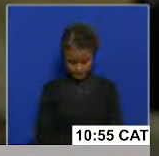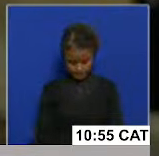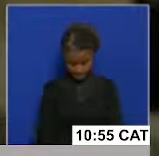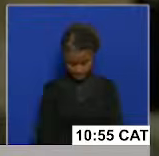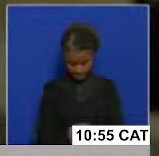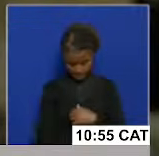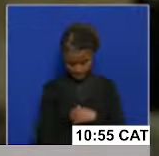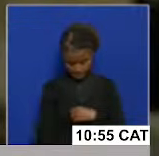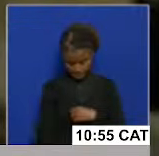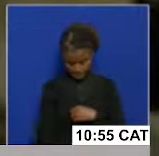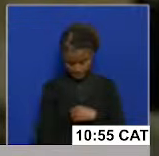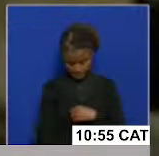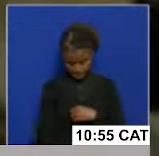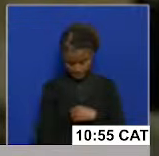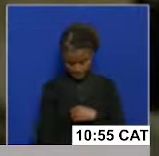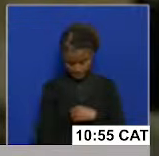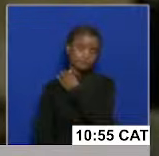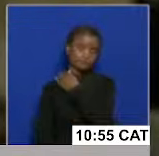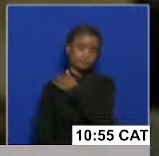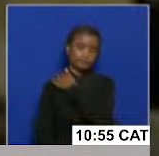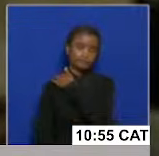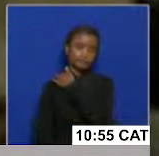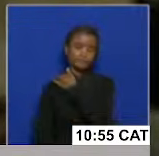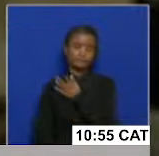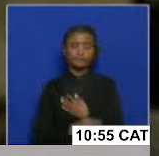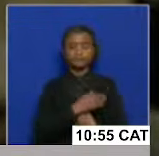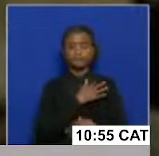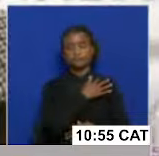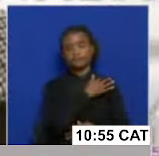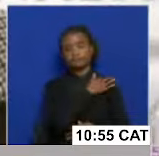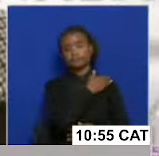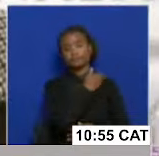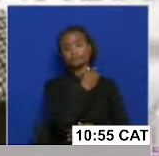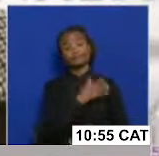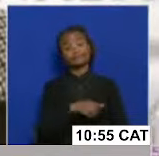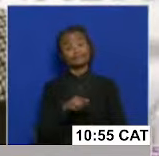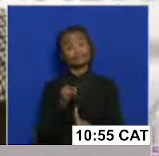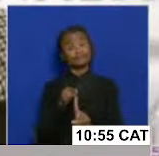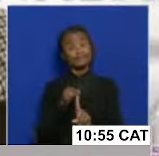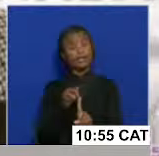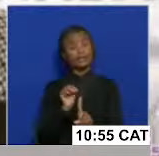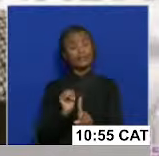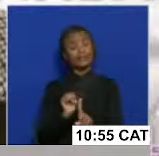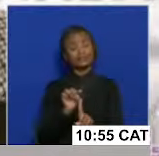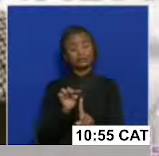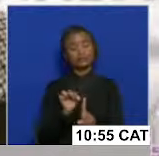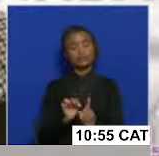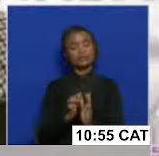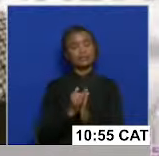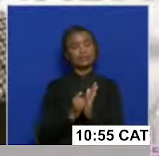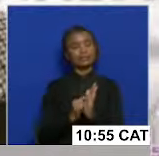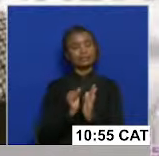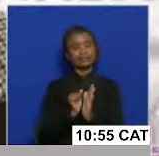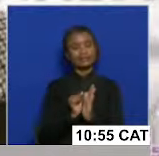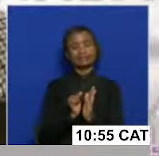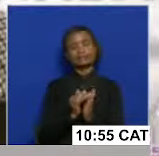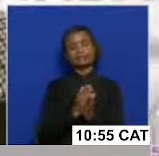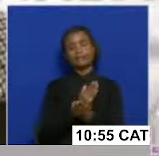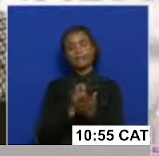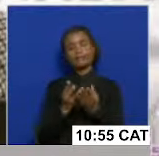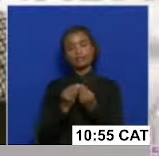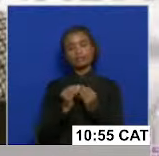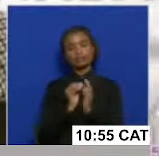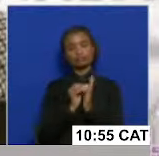In the remainder of that statement, Officer Mackenzie continues to set out several things, but I want to draw your attention, please, to paragraph